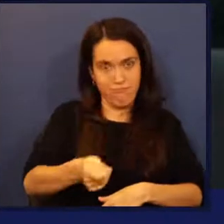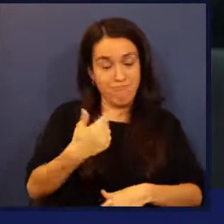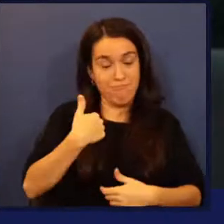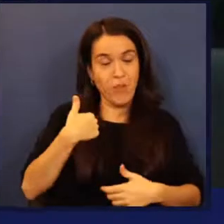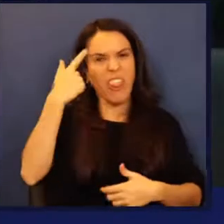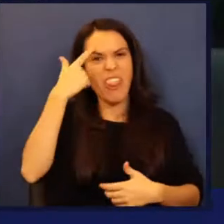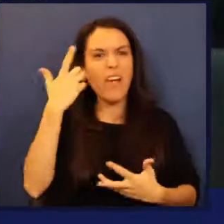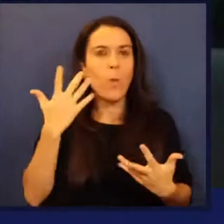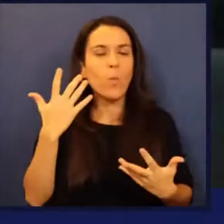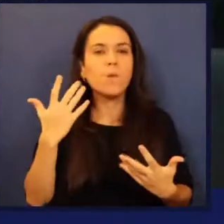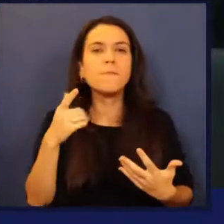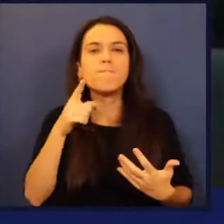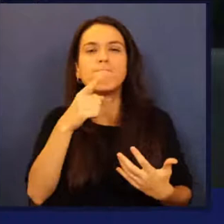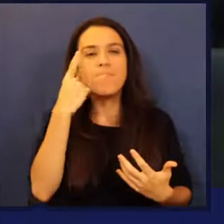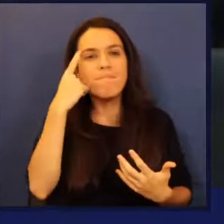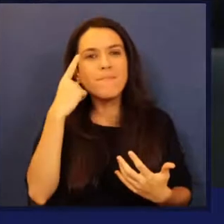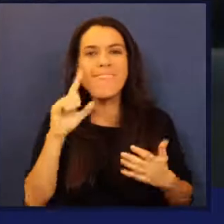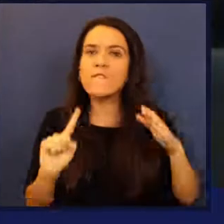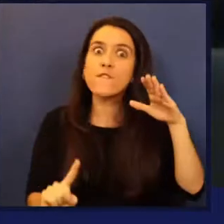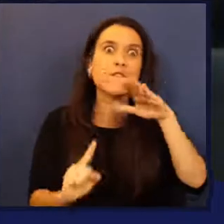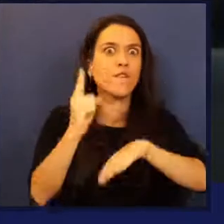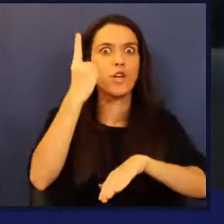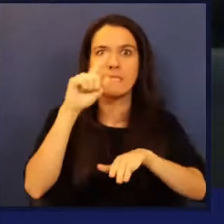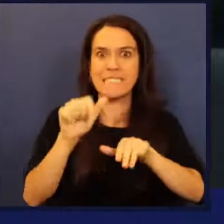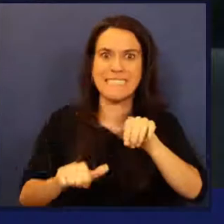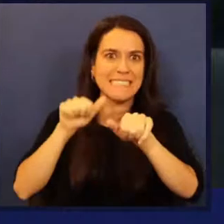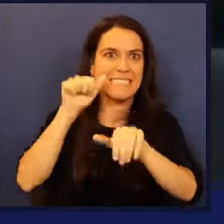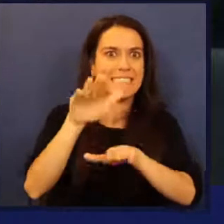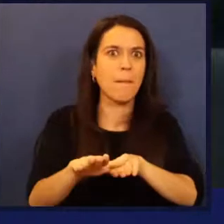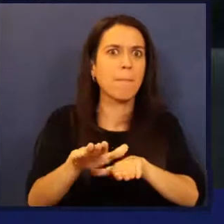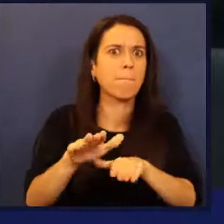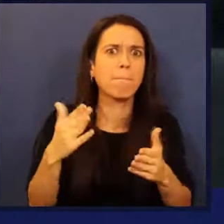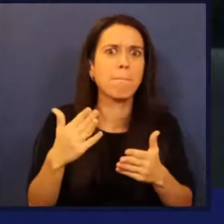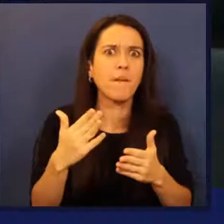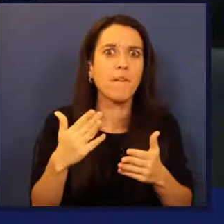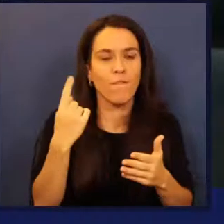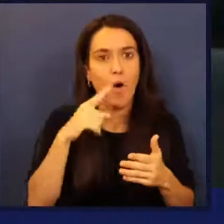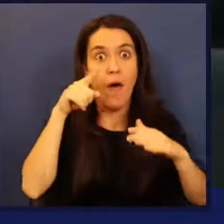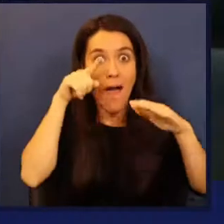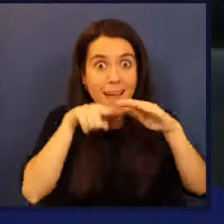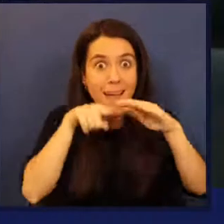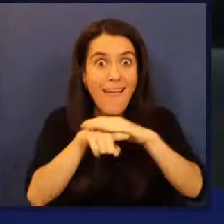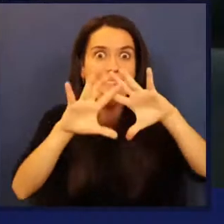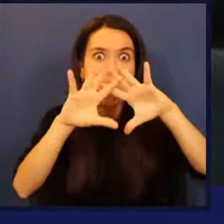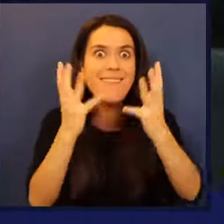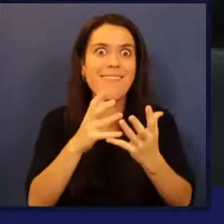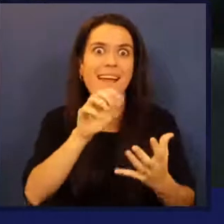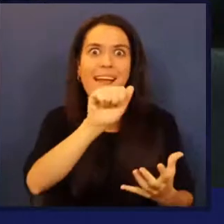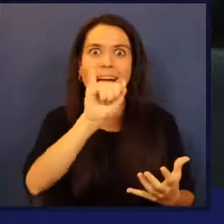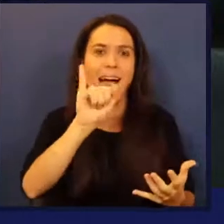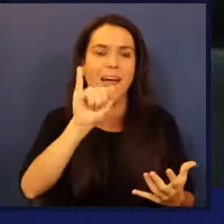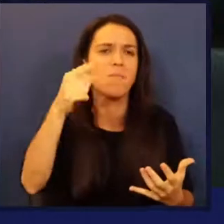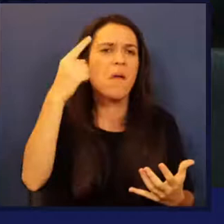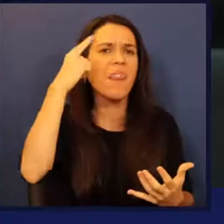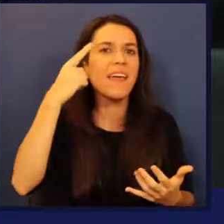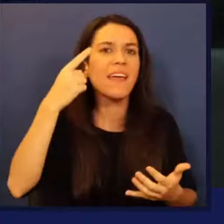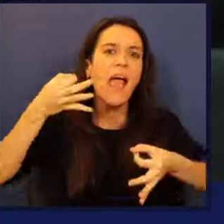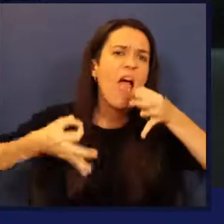the first thing that you would do, Noelle, when talking about improving the ethical side of